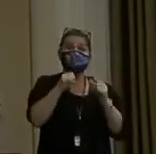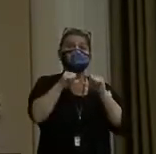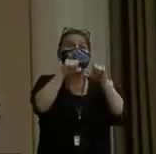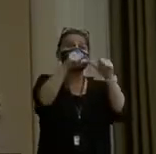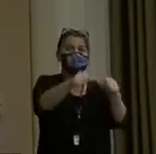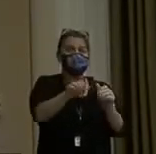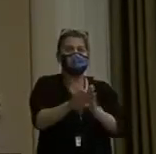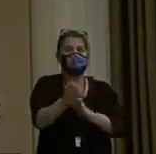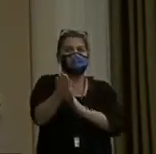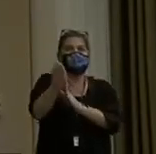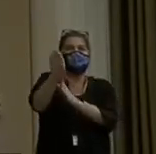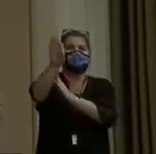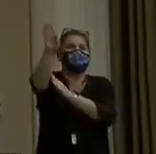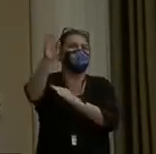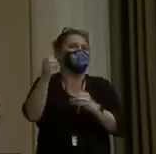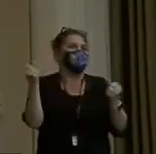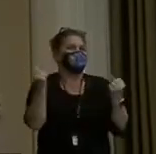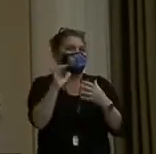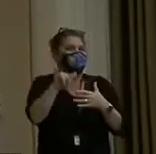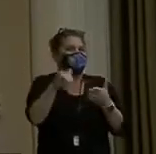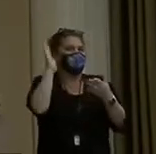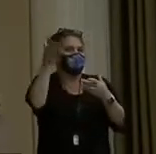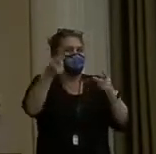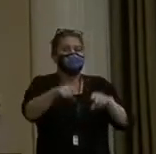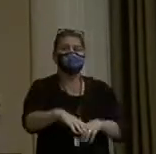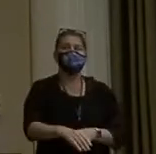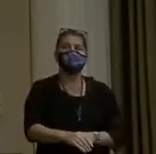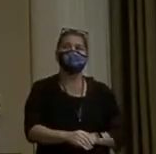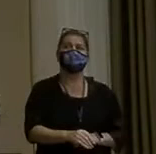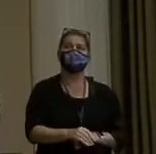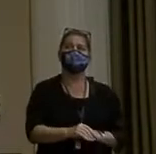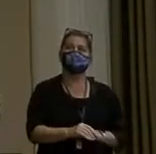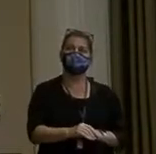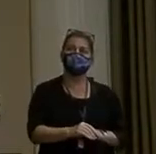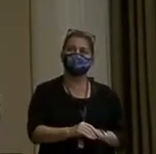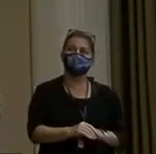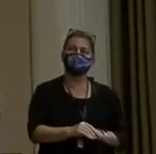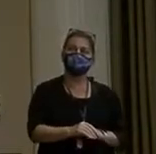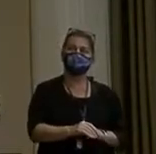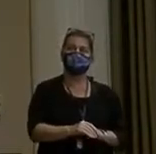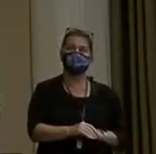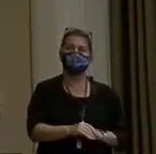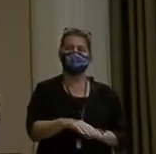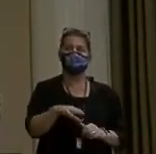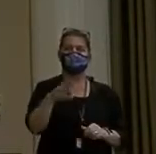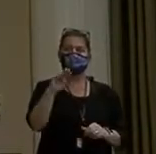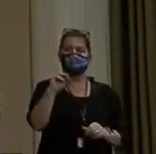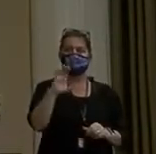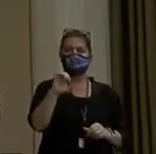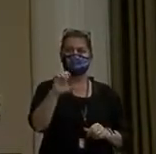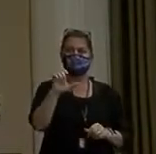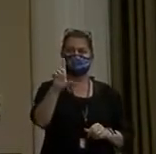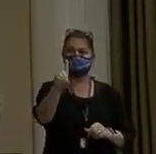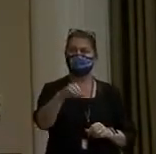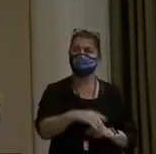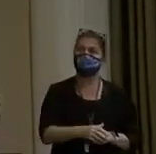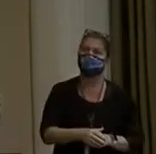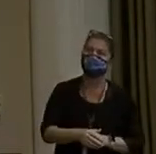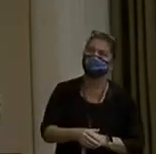going to be tremendously overwhelmed. Dr. McLeod, I think this is yours.